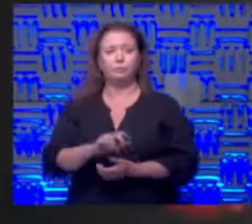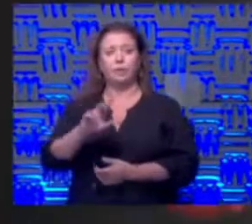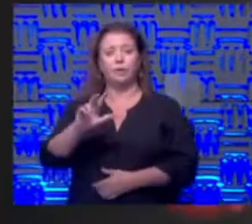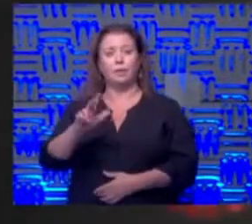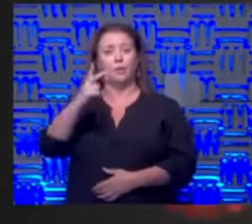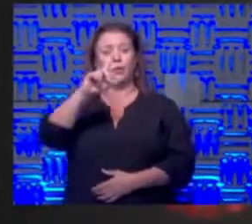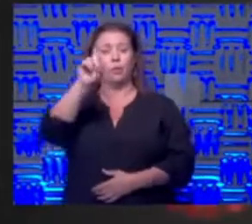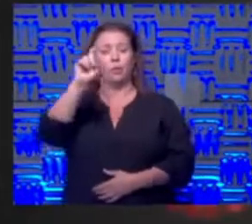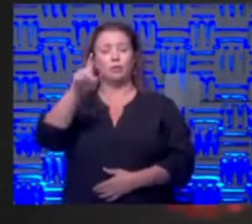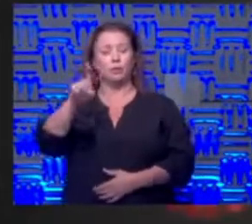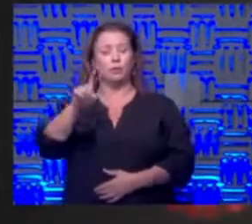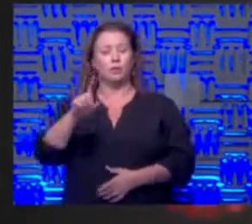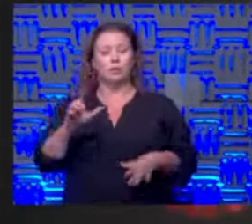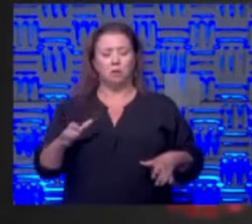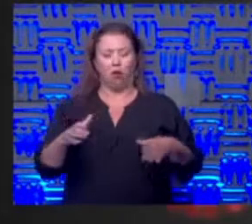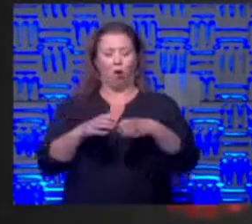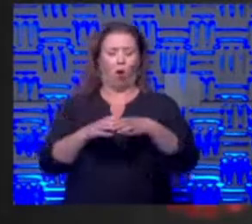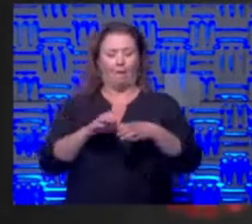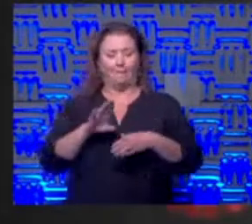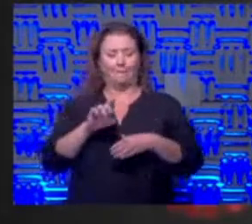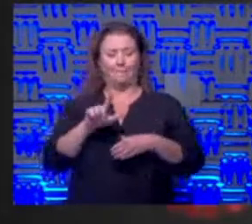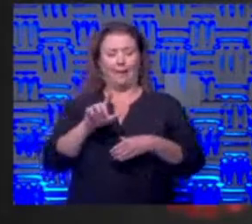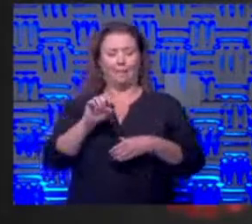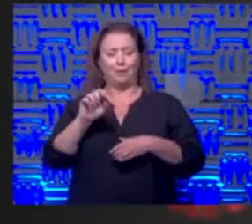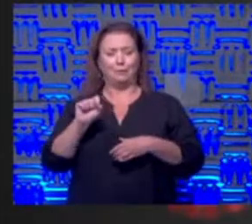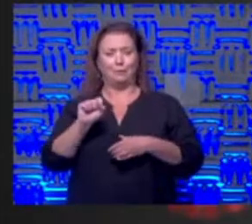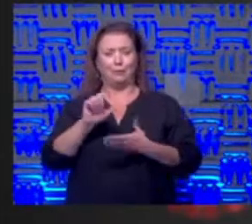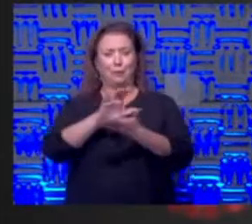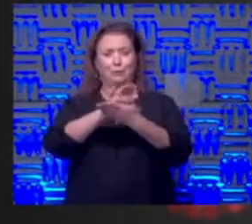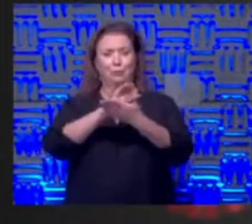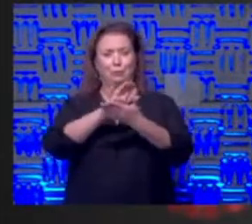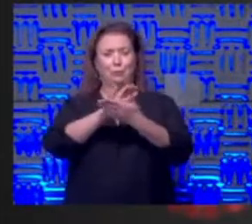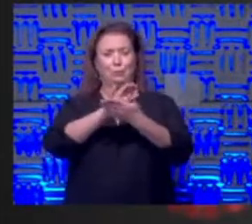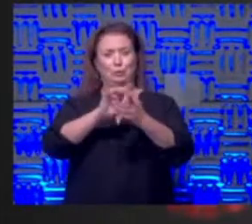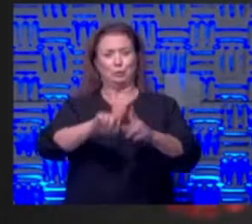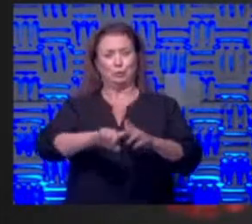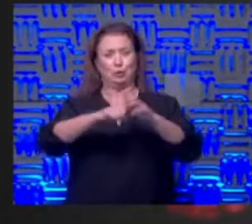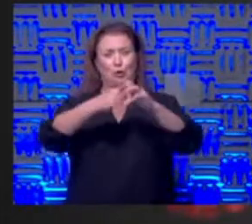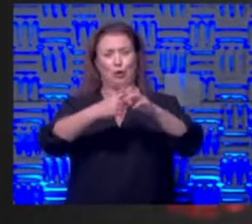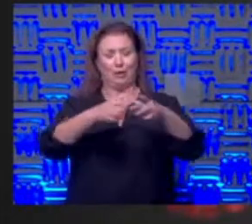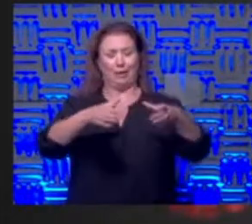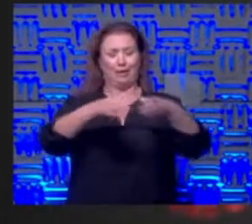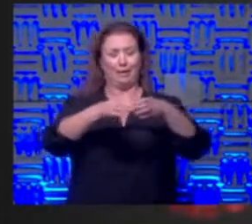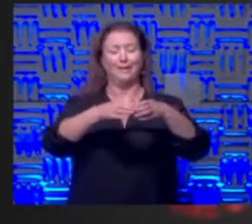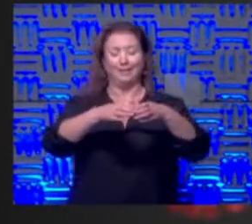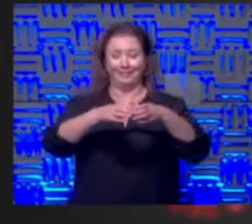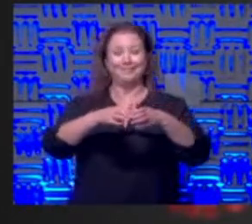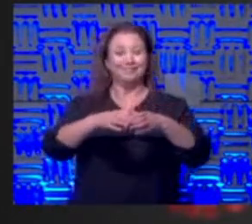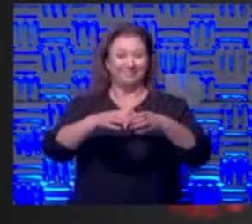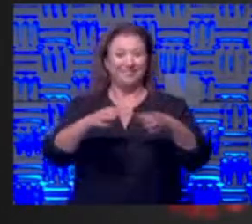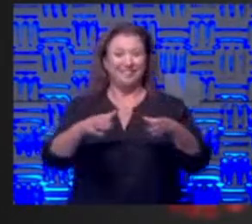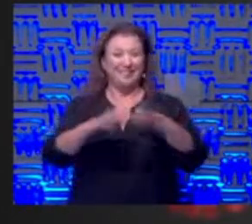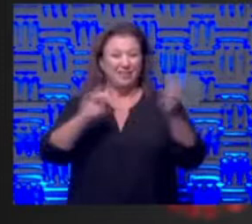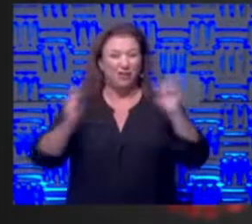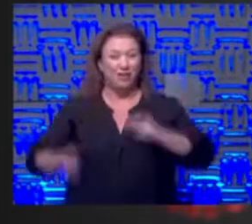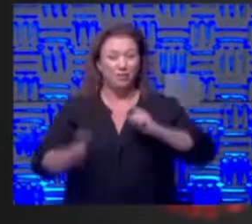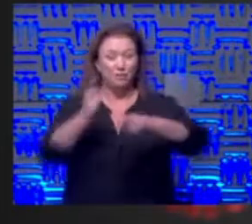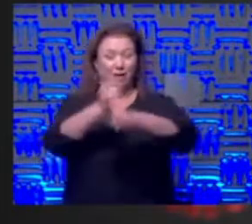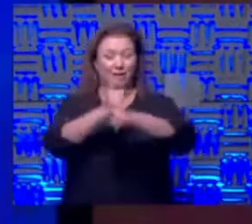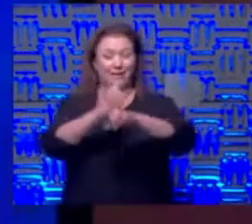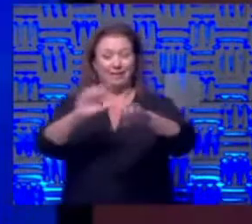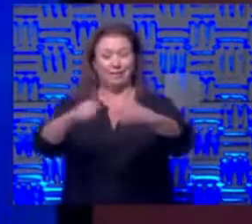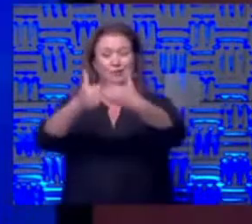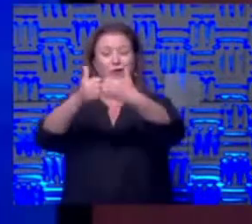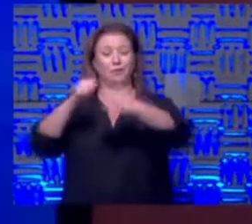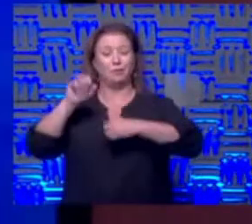our bubbles when school starts? Our bubbles change, I think, and Yep, they collide with other absolutely. bubbles. And that's really one of the challenges